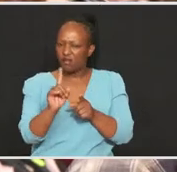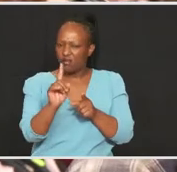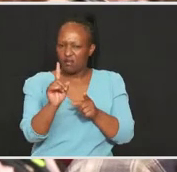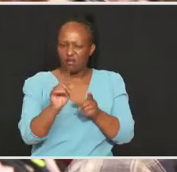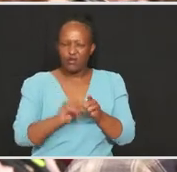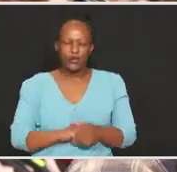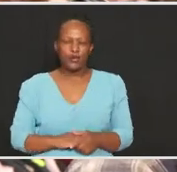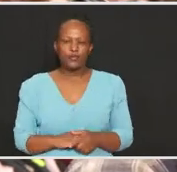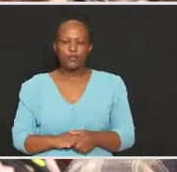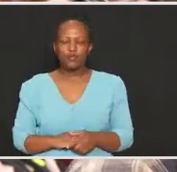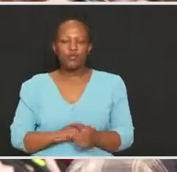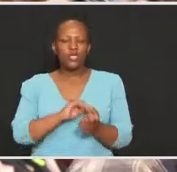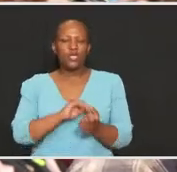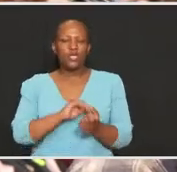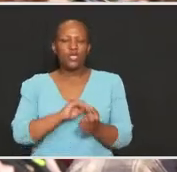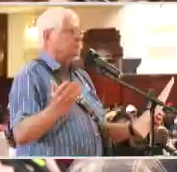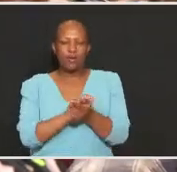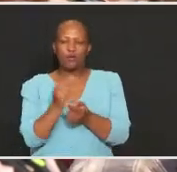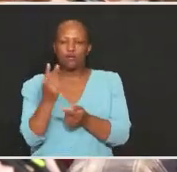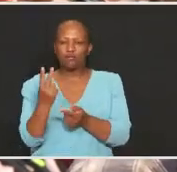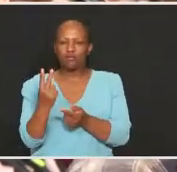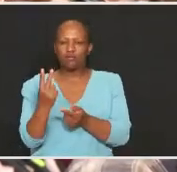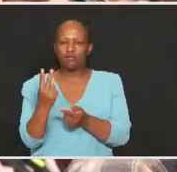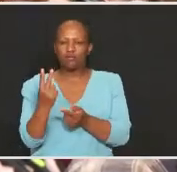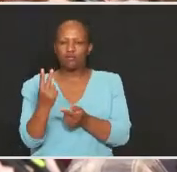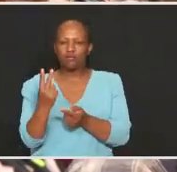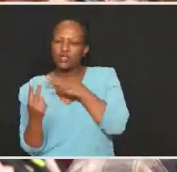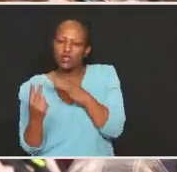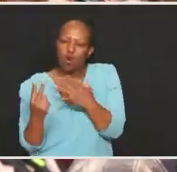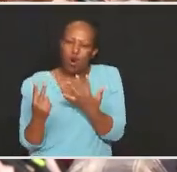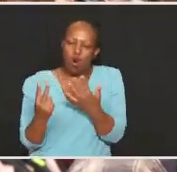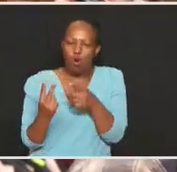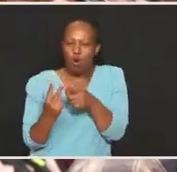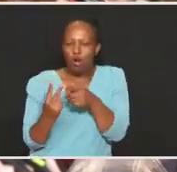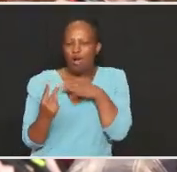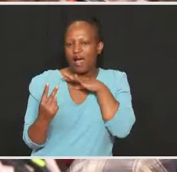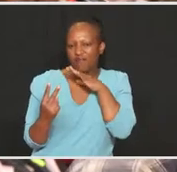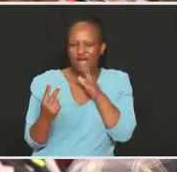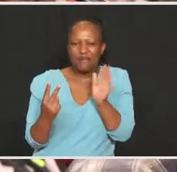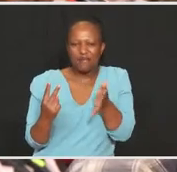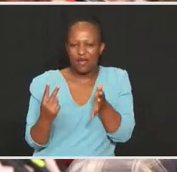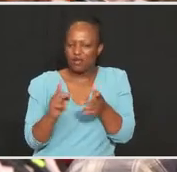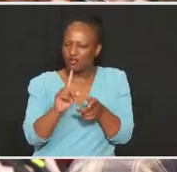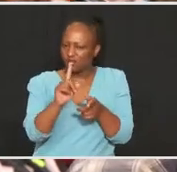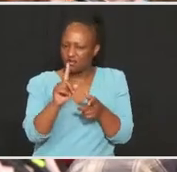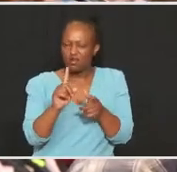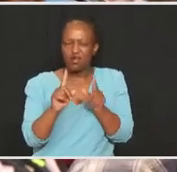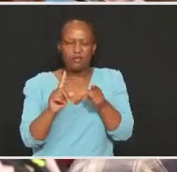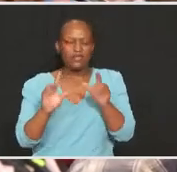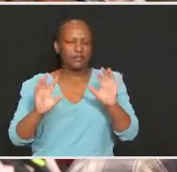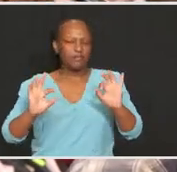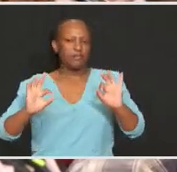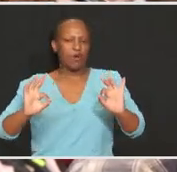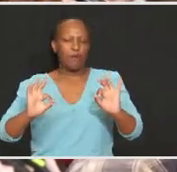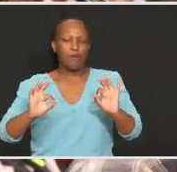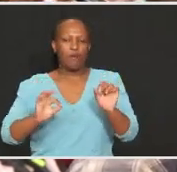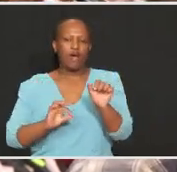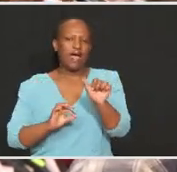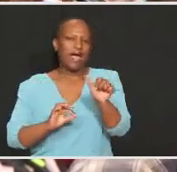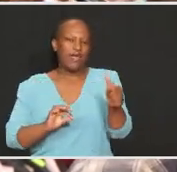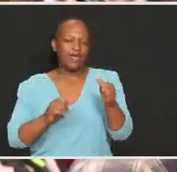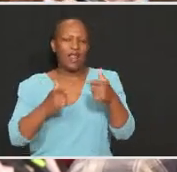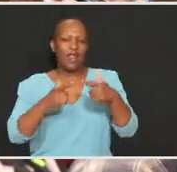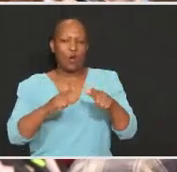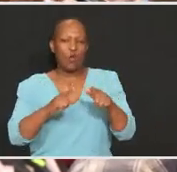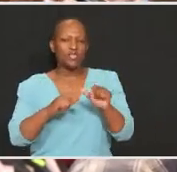is that you can either choose between Afrikaans and English and they need to be proper provision for mother tongue